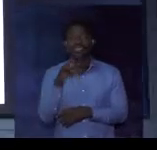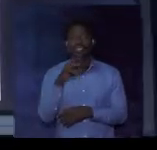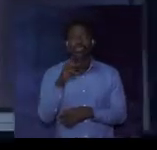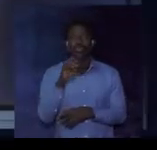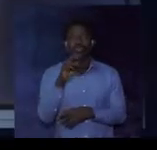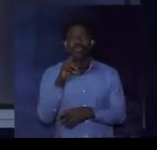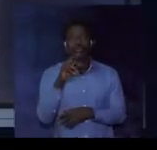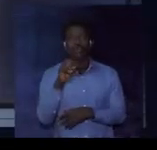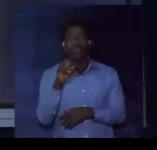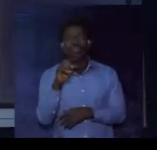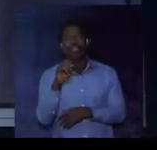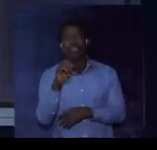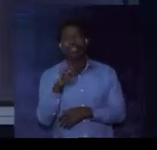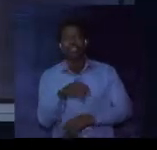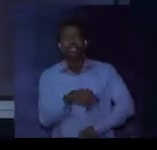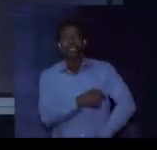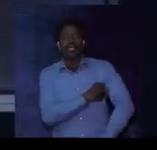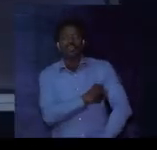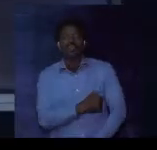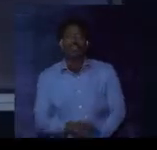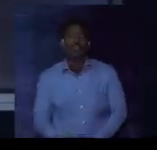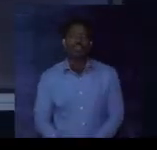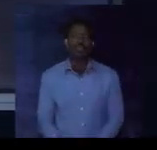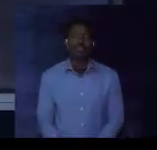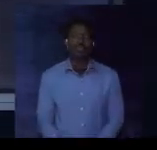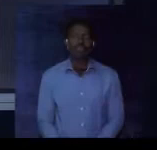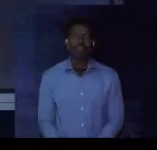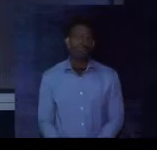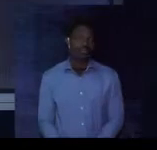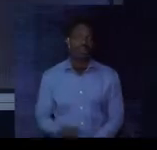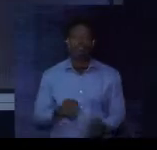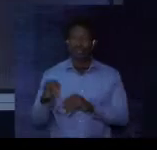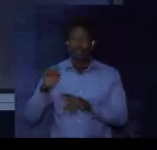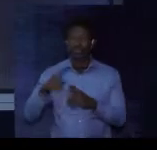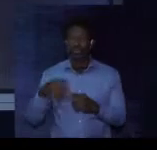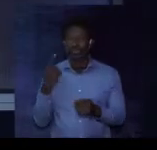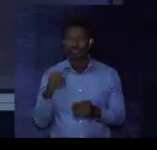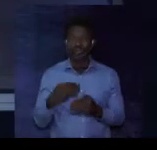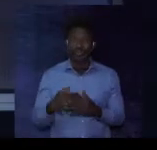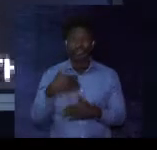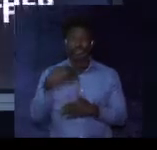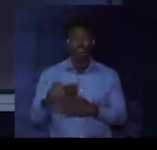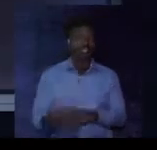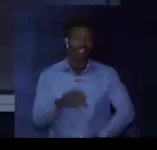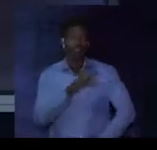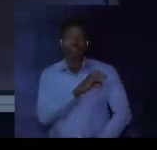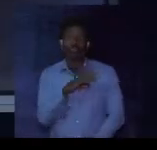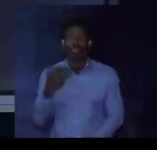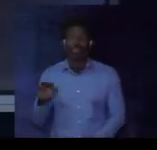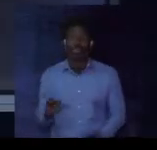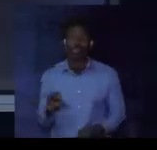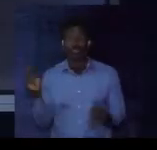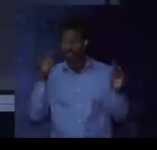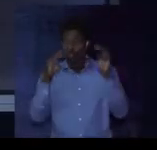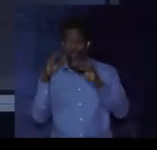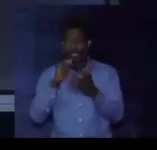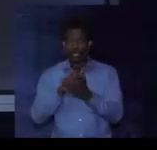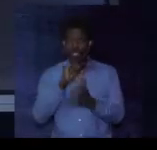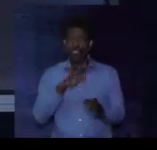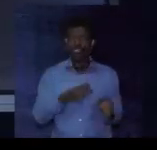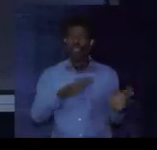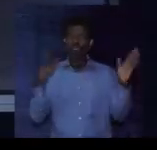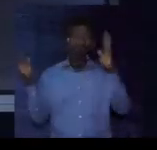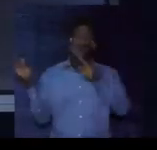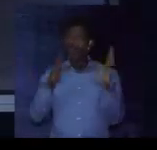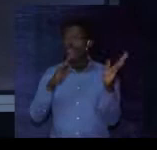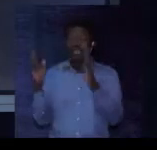thermometer. What instrument do we use for measuring temperature? Thermometer, very correct. So moving on to the next component of weather, and